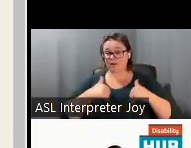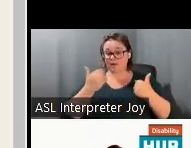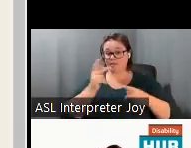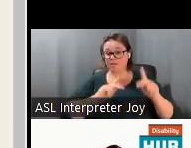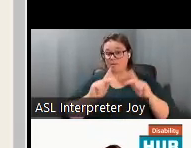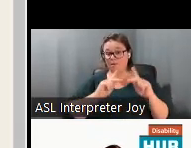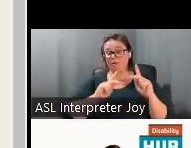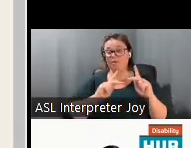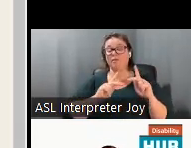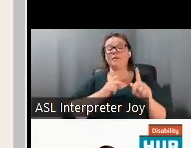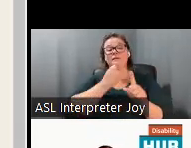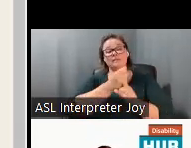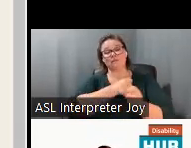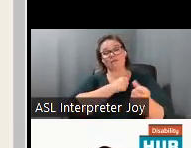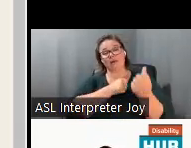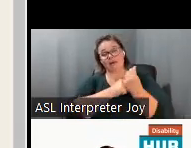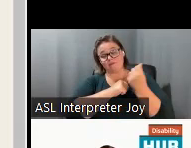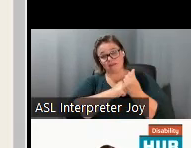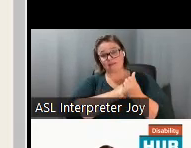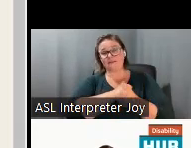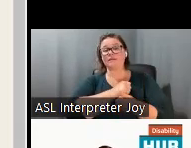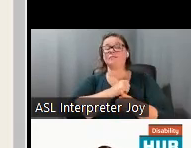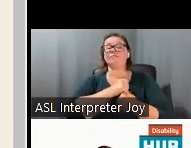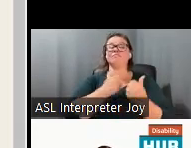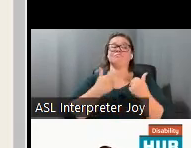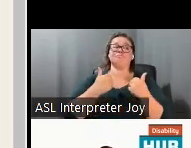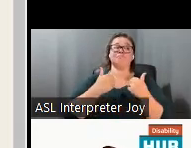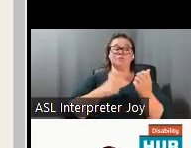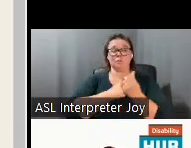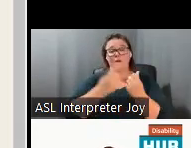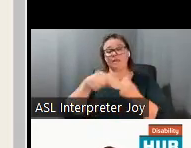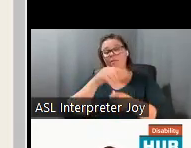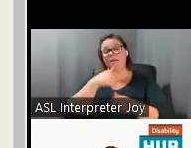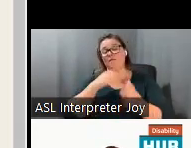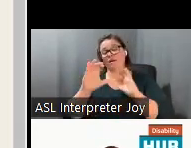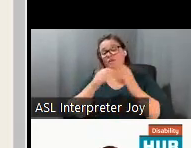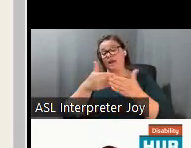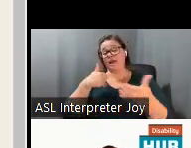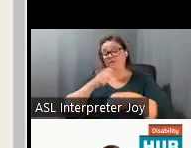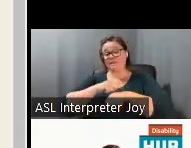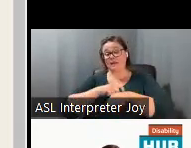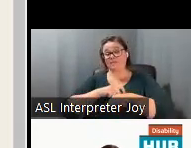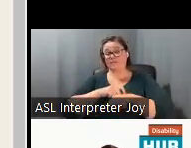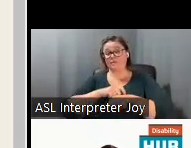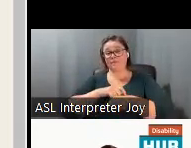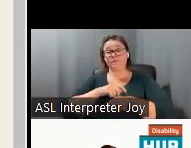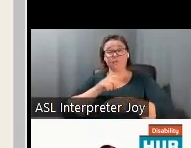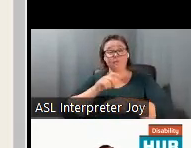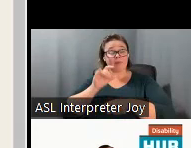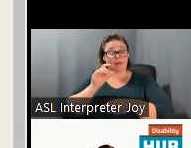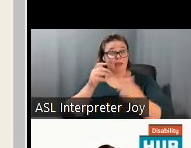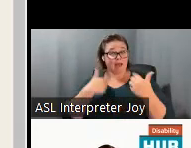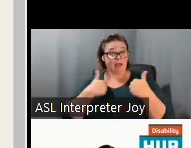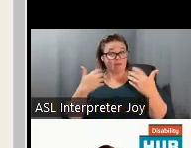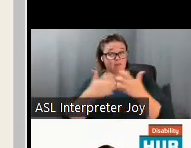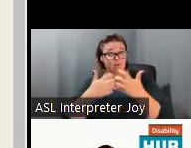in self-advocacy, in having those conversations ahead of time. Does having a roommate make financial sense?